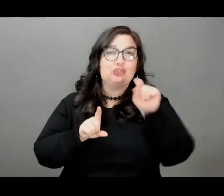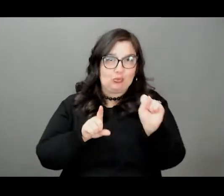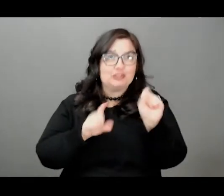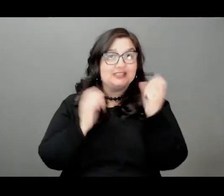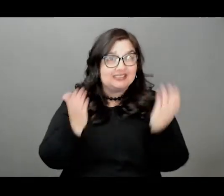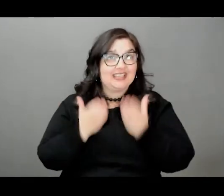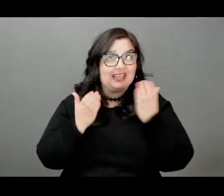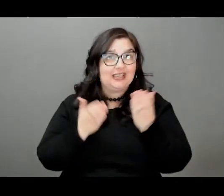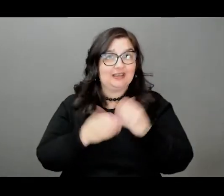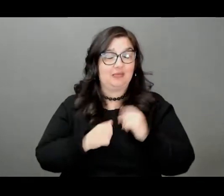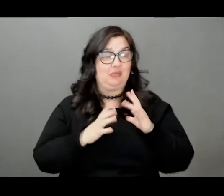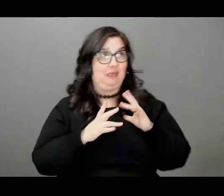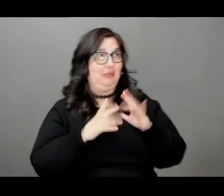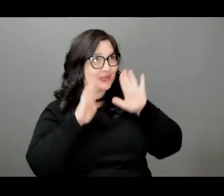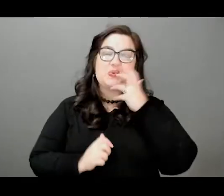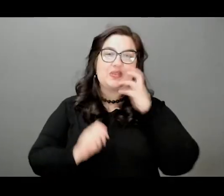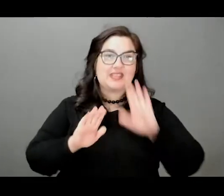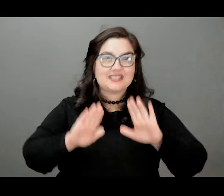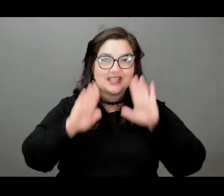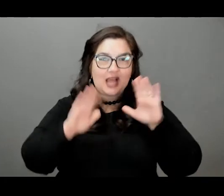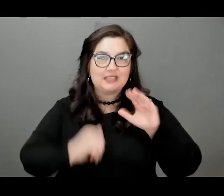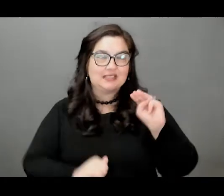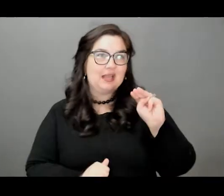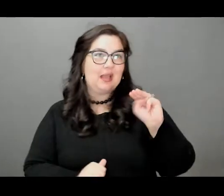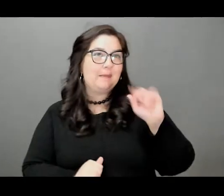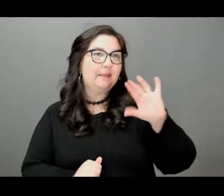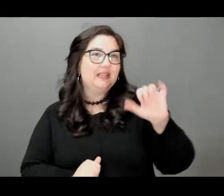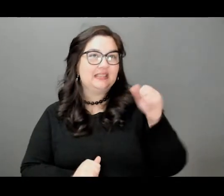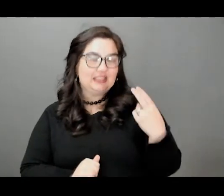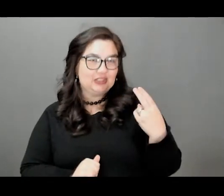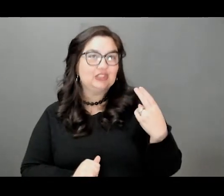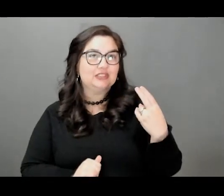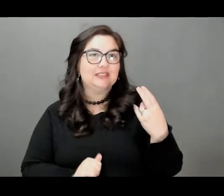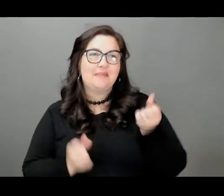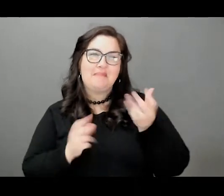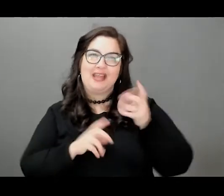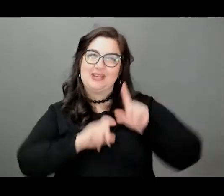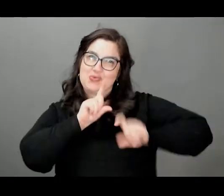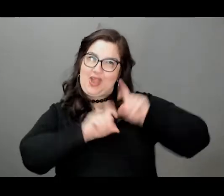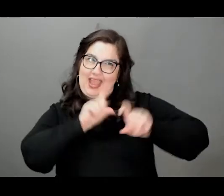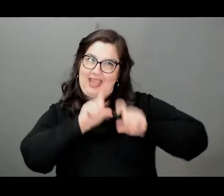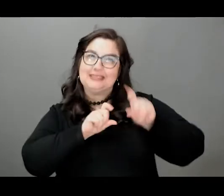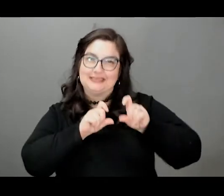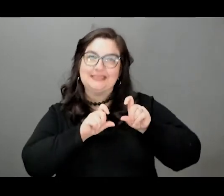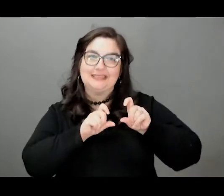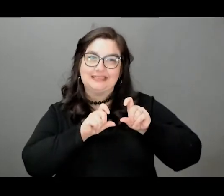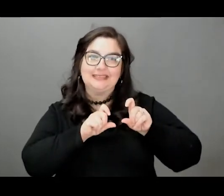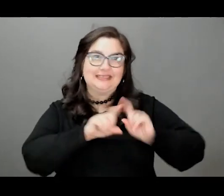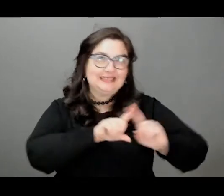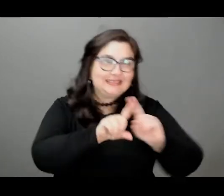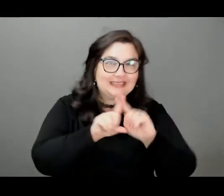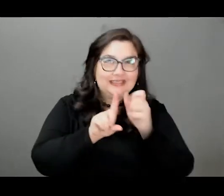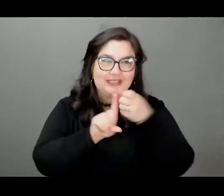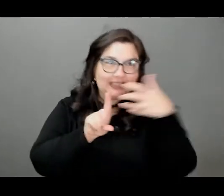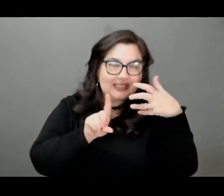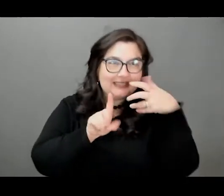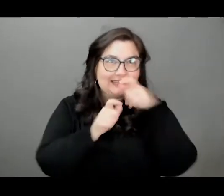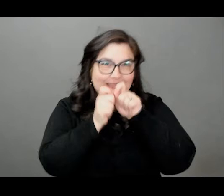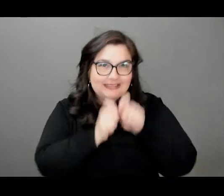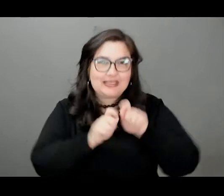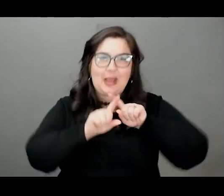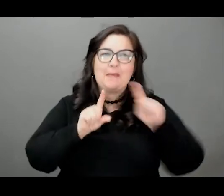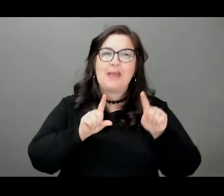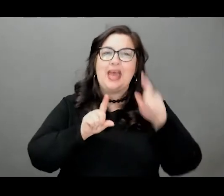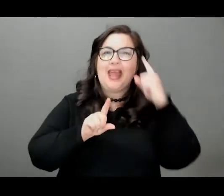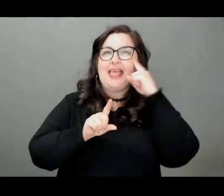helps train them on the various use cases. Wow. That's awesome, Manish. I want to ask